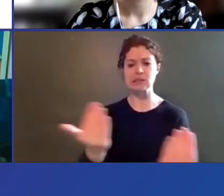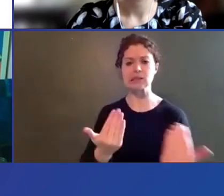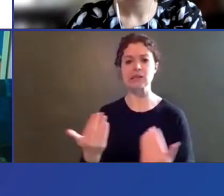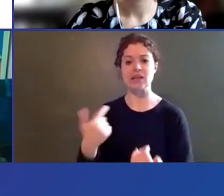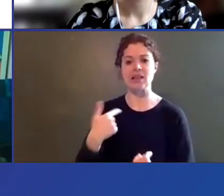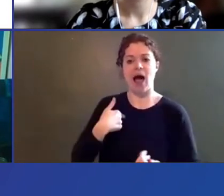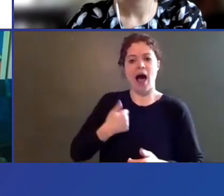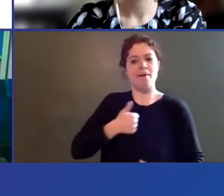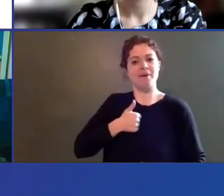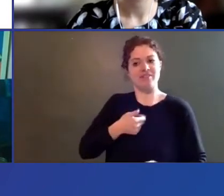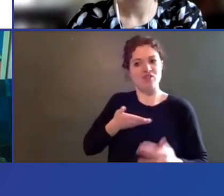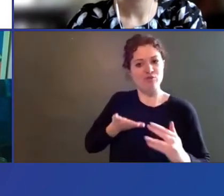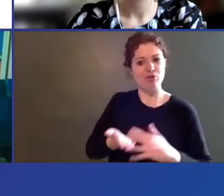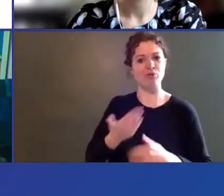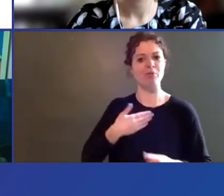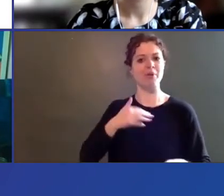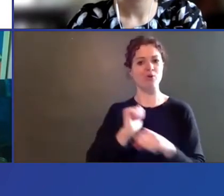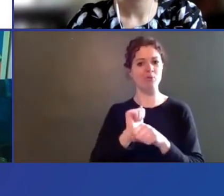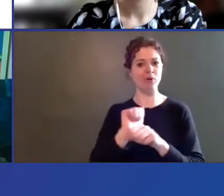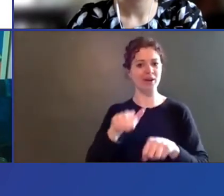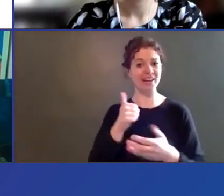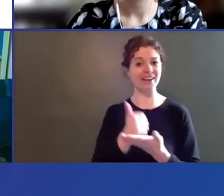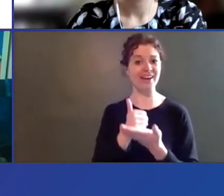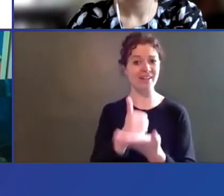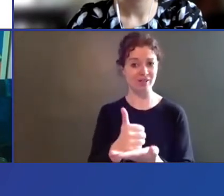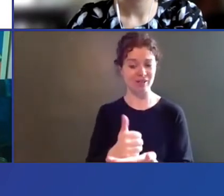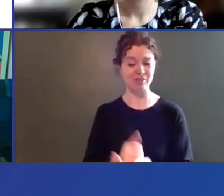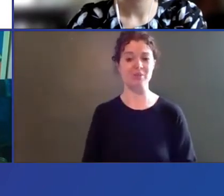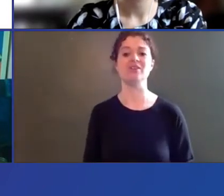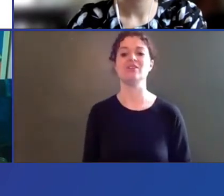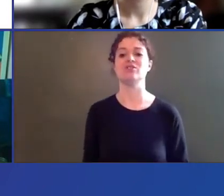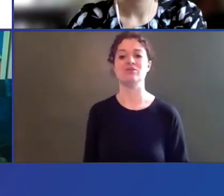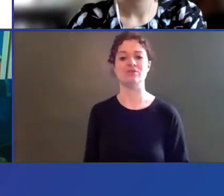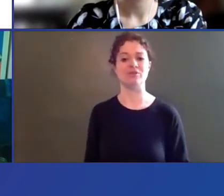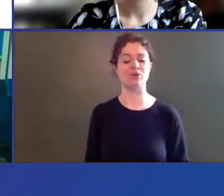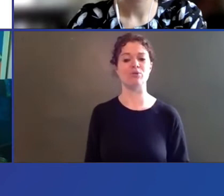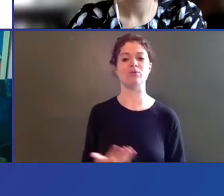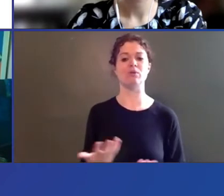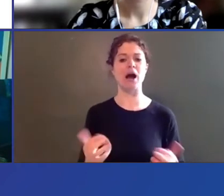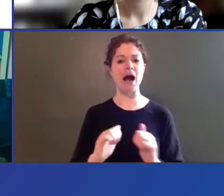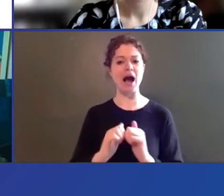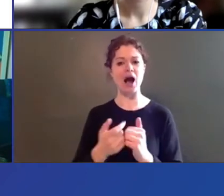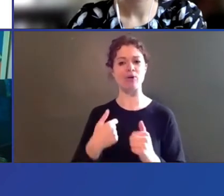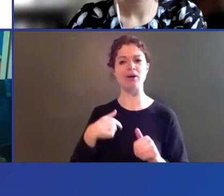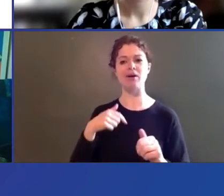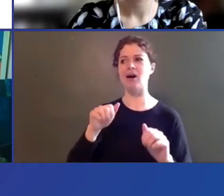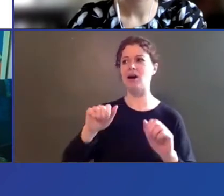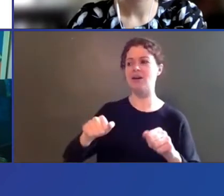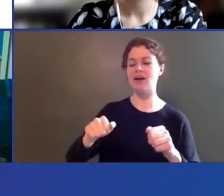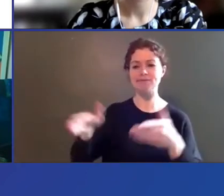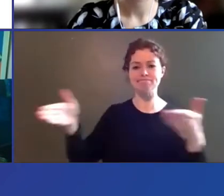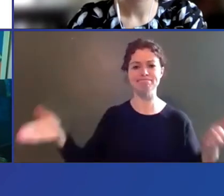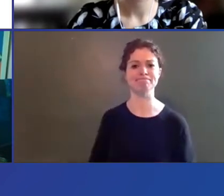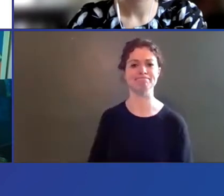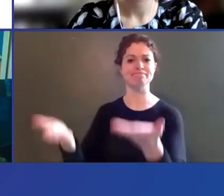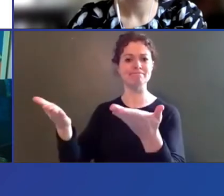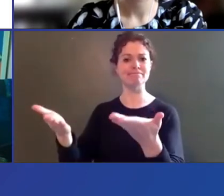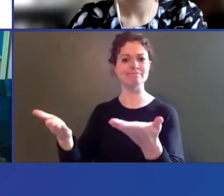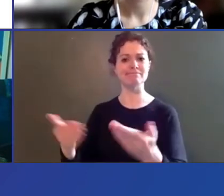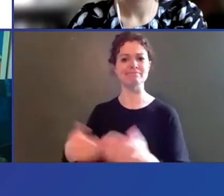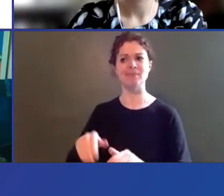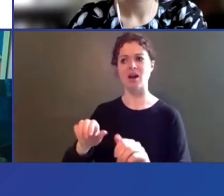it, Kim, in terms of teaching artists who are always gig workers. How can we strengthen our accountability to